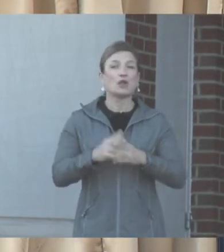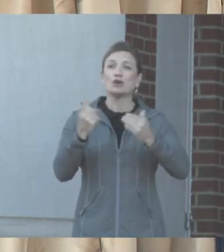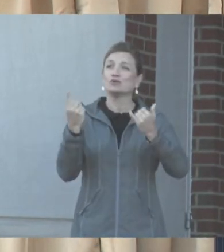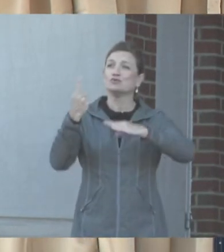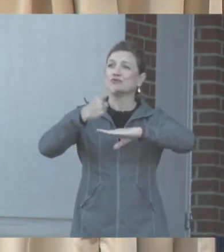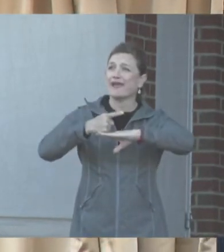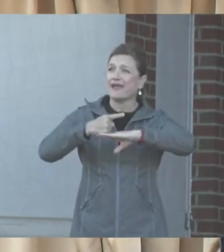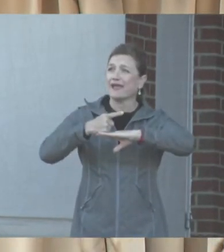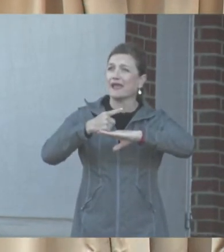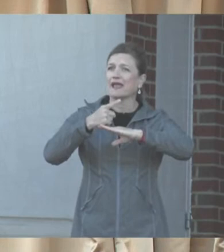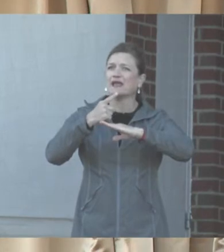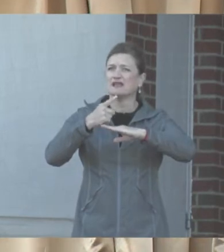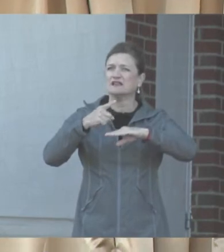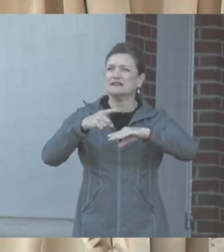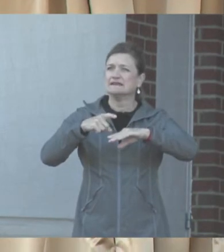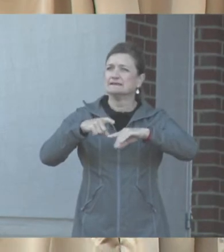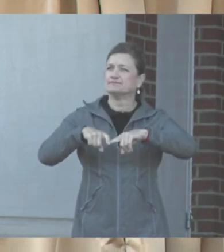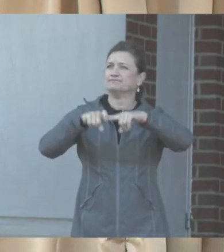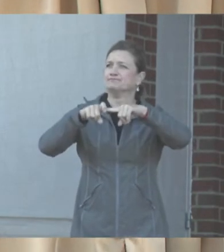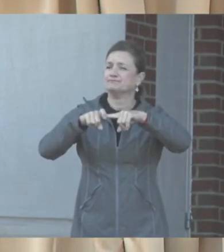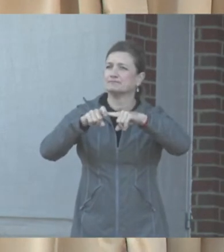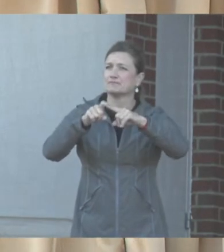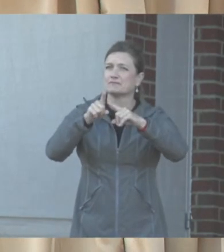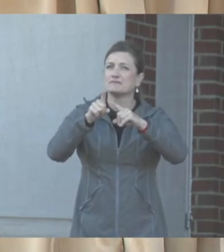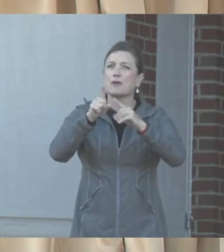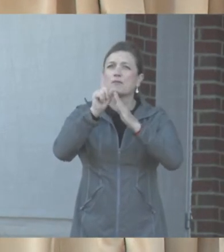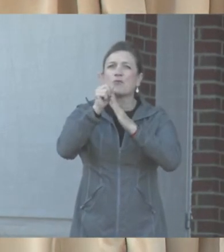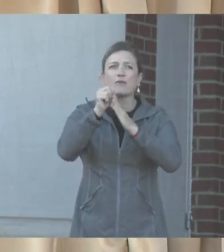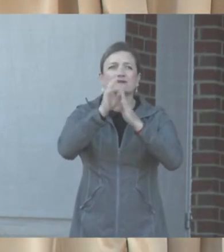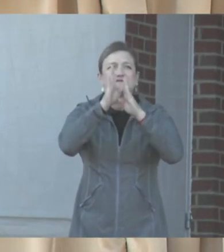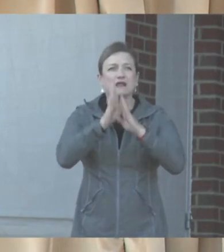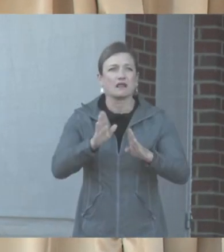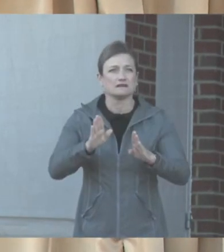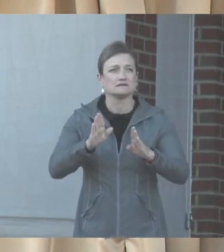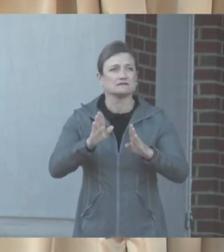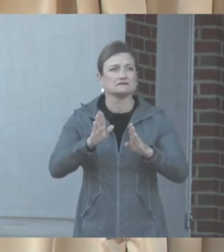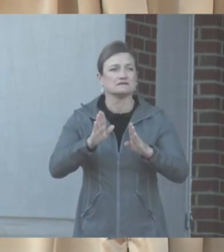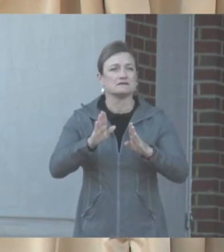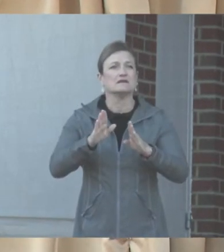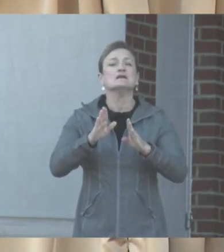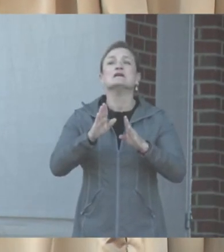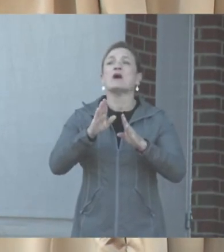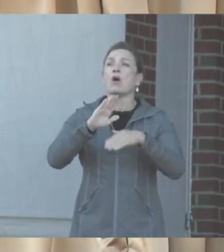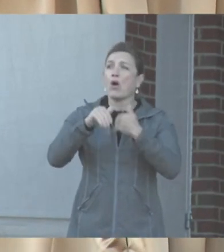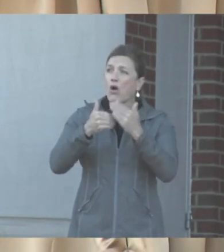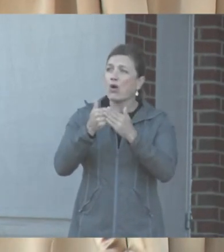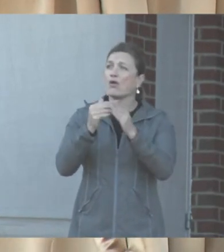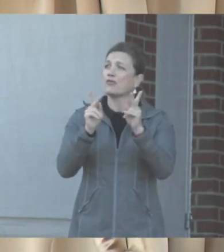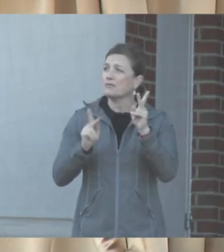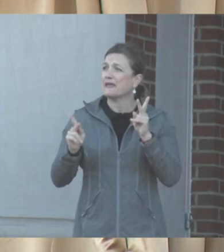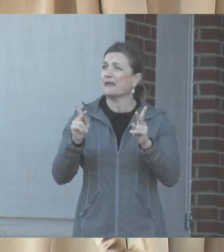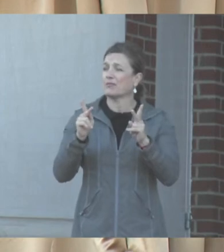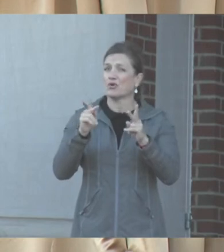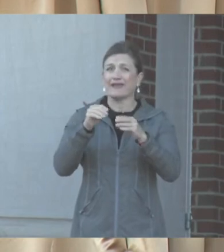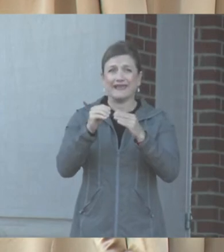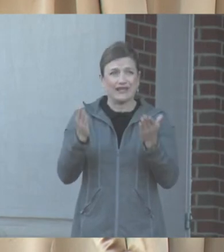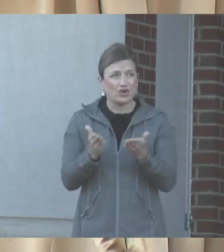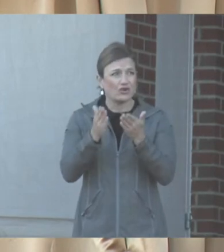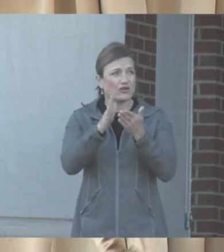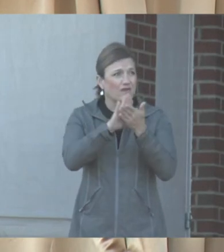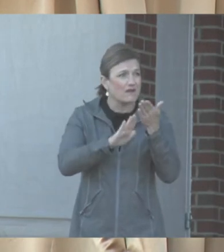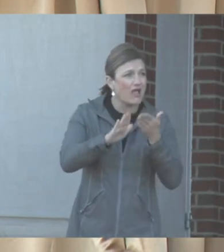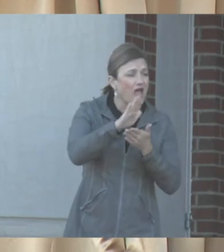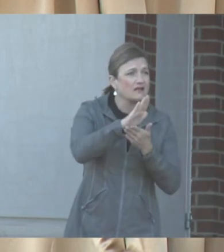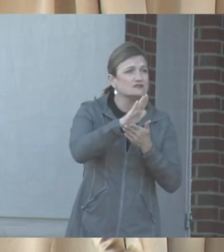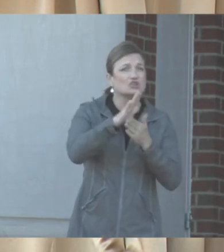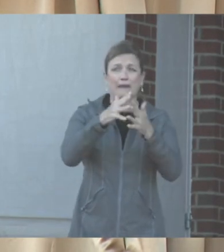Today, let's pause and have a moment of silence to remember those in the college and our community, our fellow citizens of America